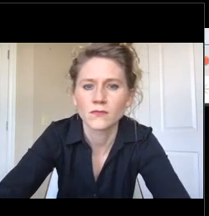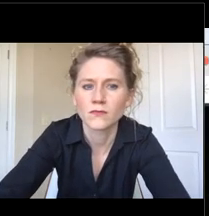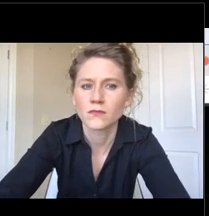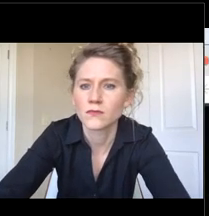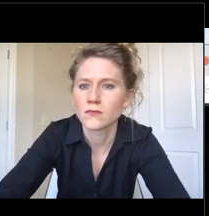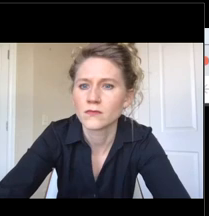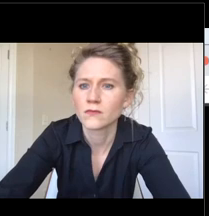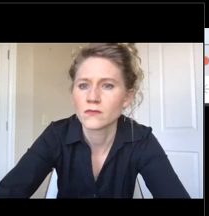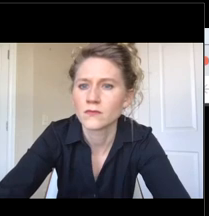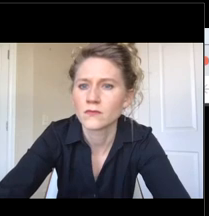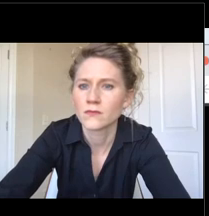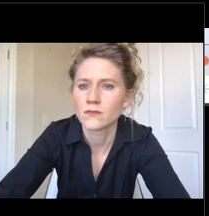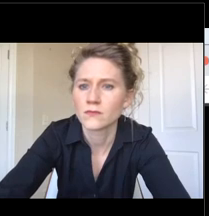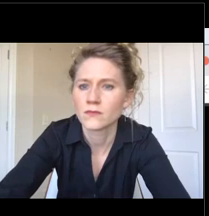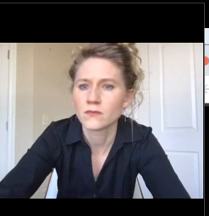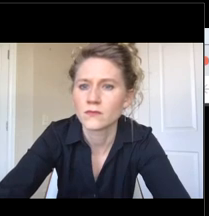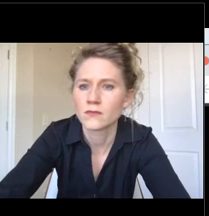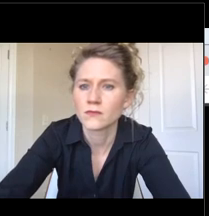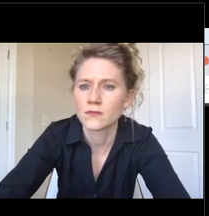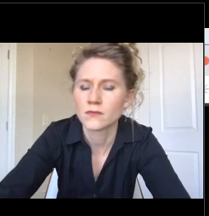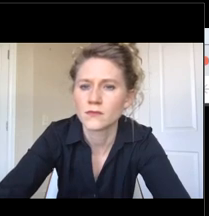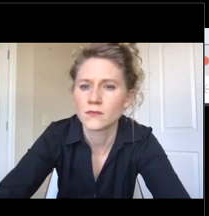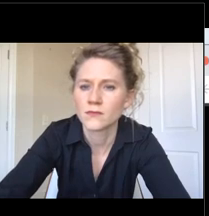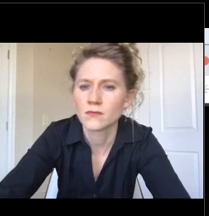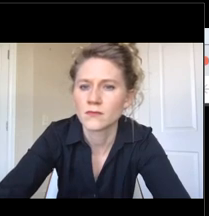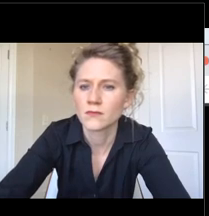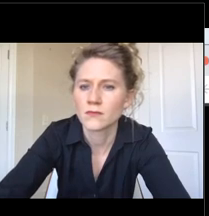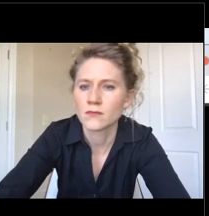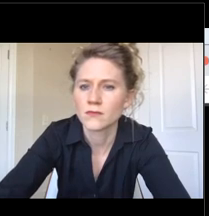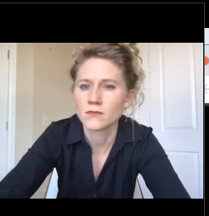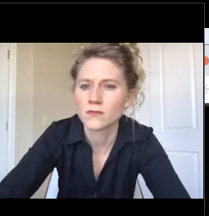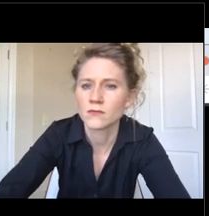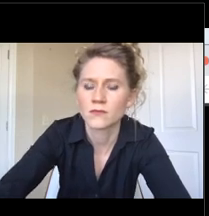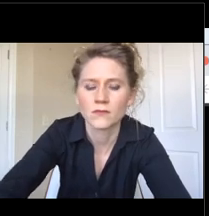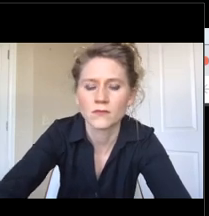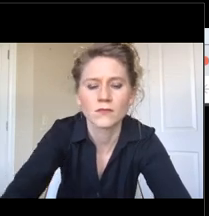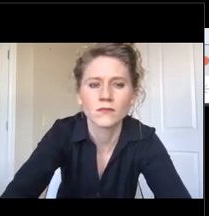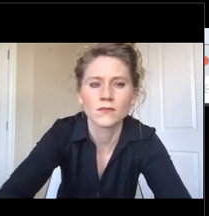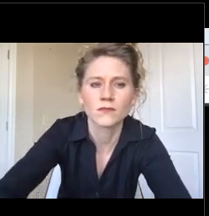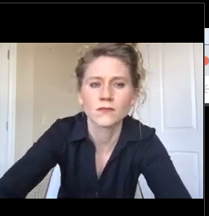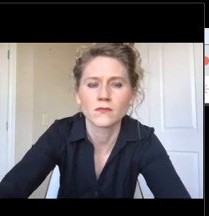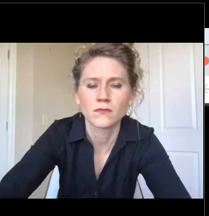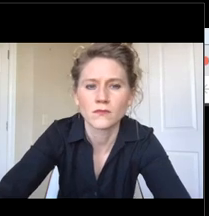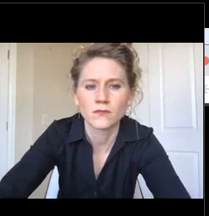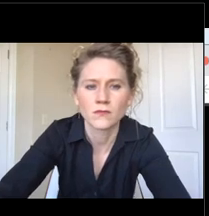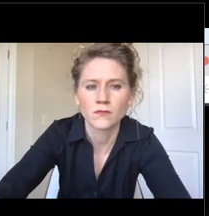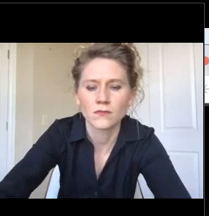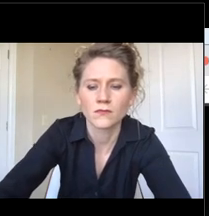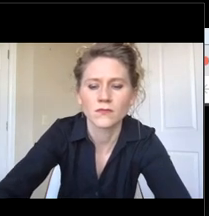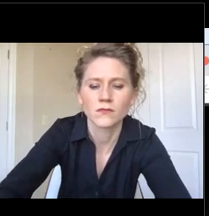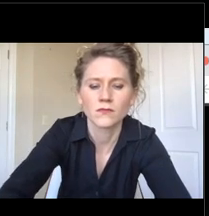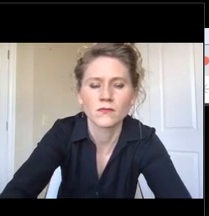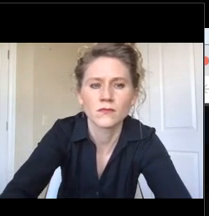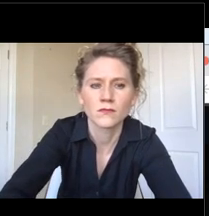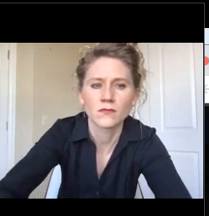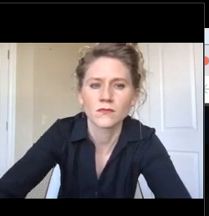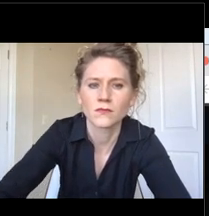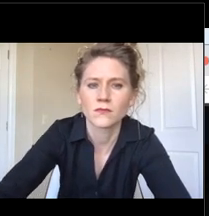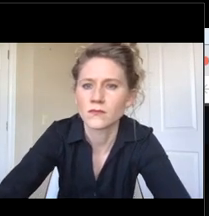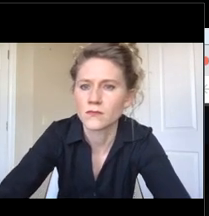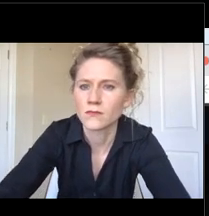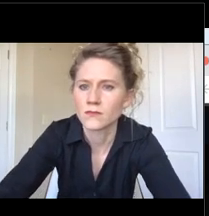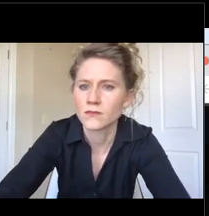So here on roadresource.org, this is a free website for anyone and everyone who's looking at road maintenance